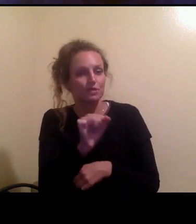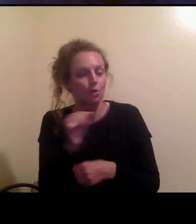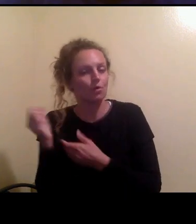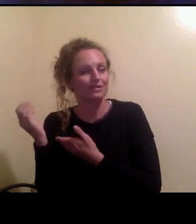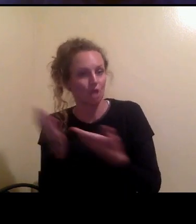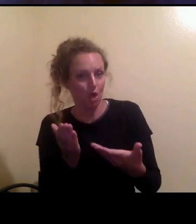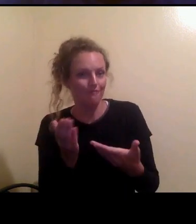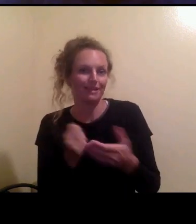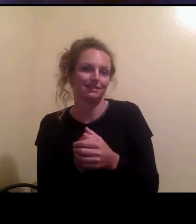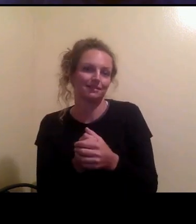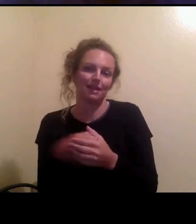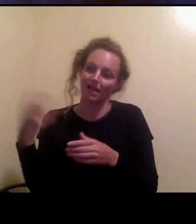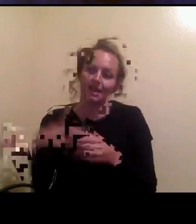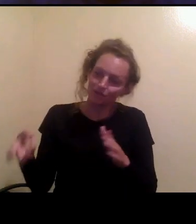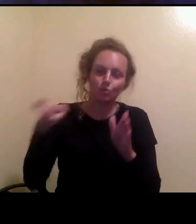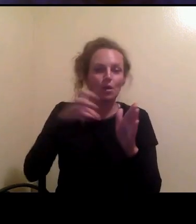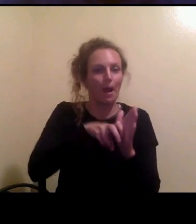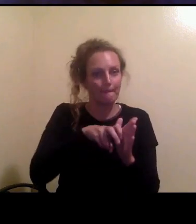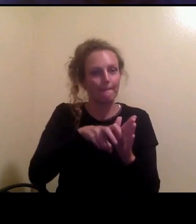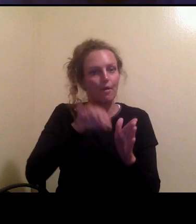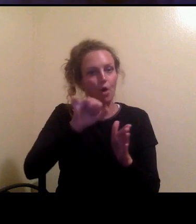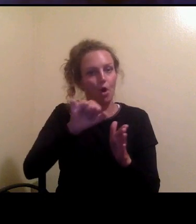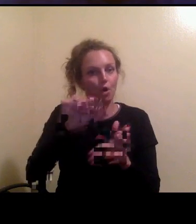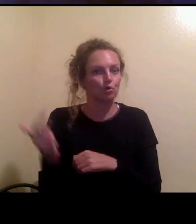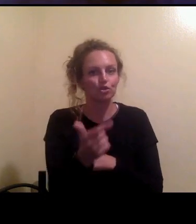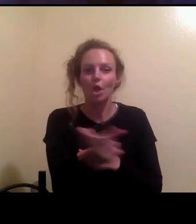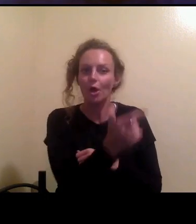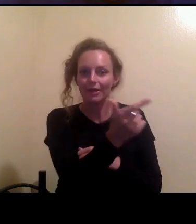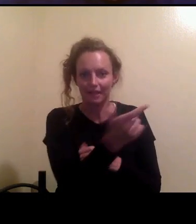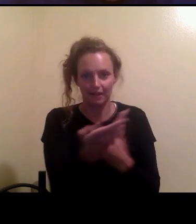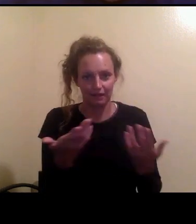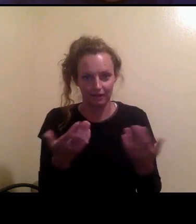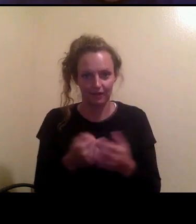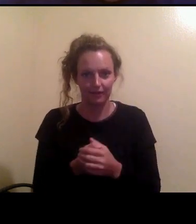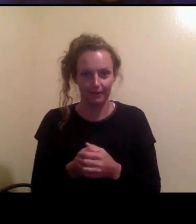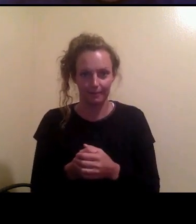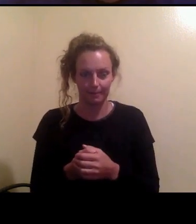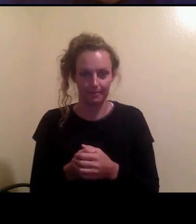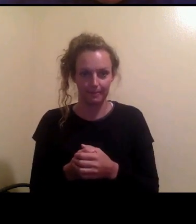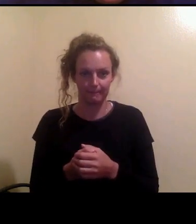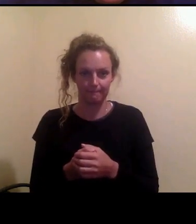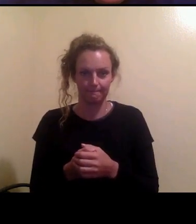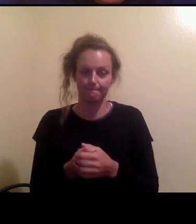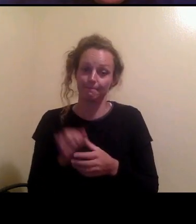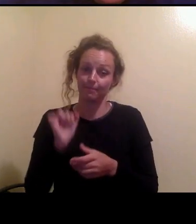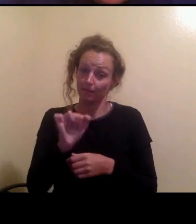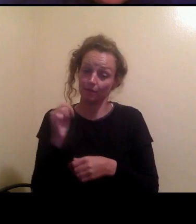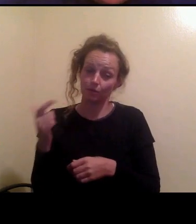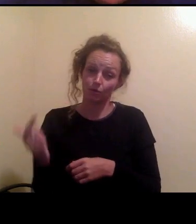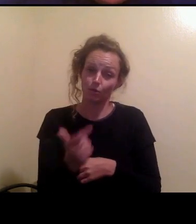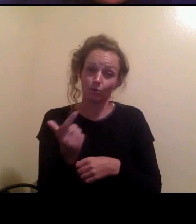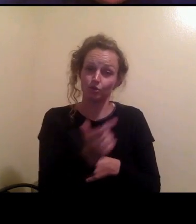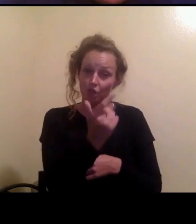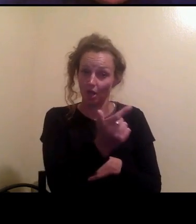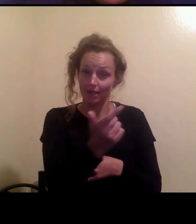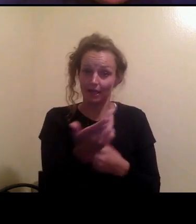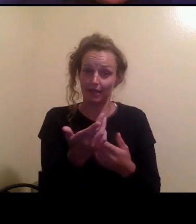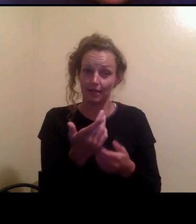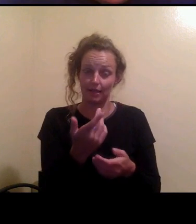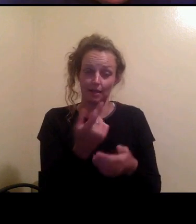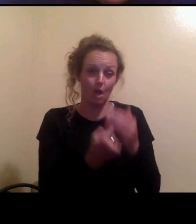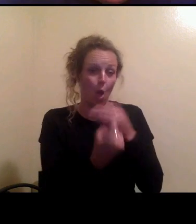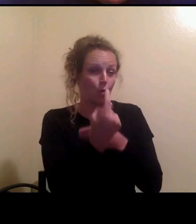every day at midday from London to Edinburgh, whatever, that has to be accessible. But if you're booking a